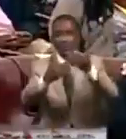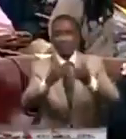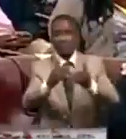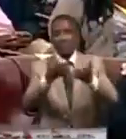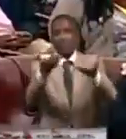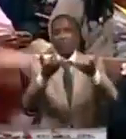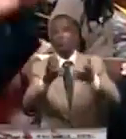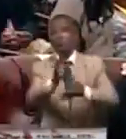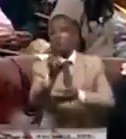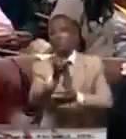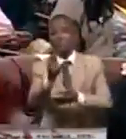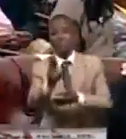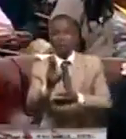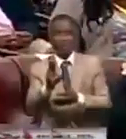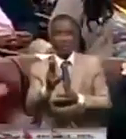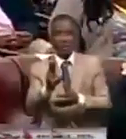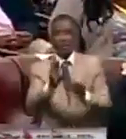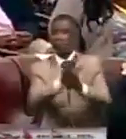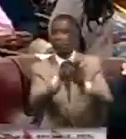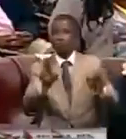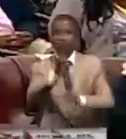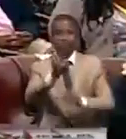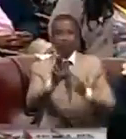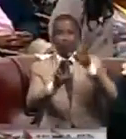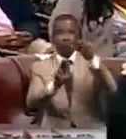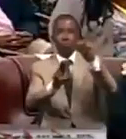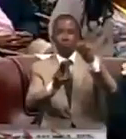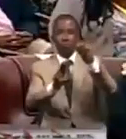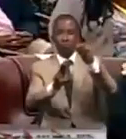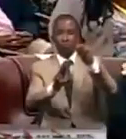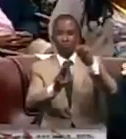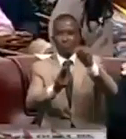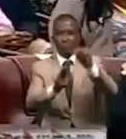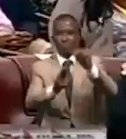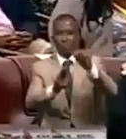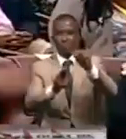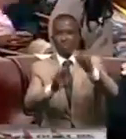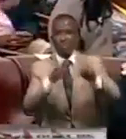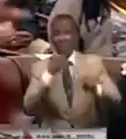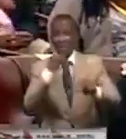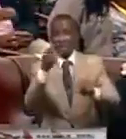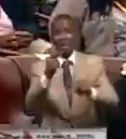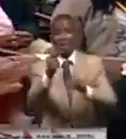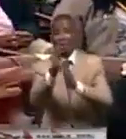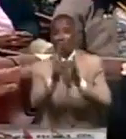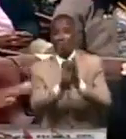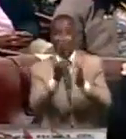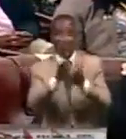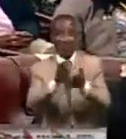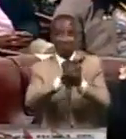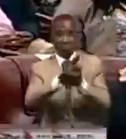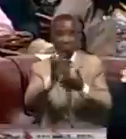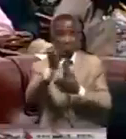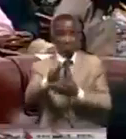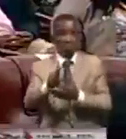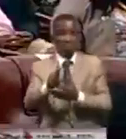just described is not available. And I am prepared to cite some authorities in the common law which make that clear,